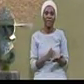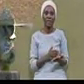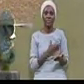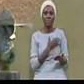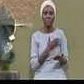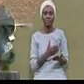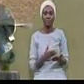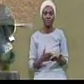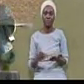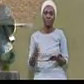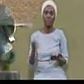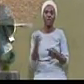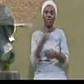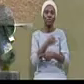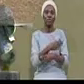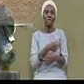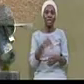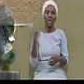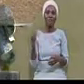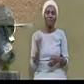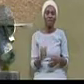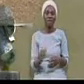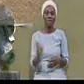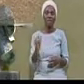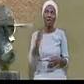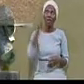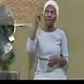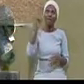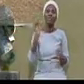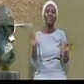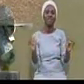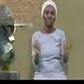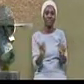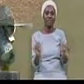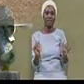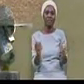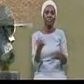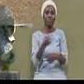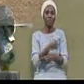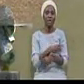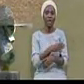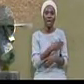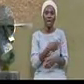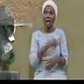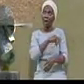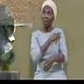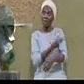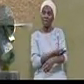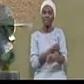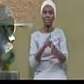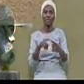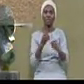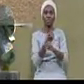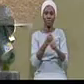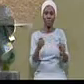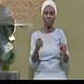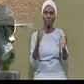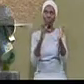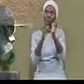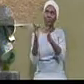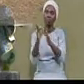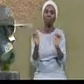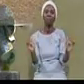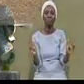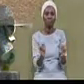Jesus the same yesterday, today and forever. He's the same today and mighty to